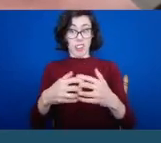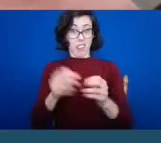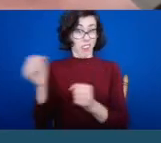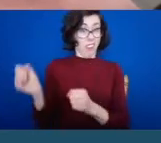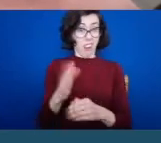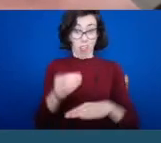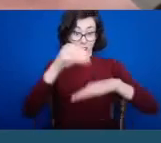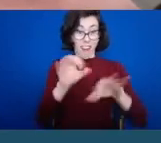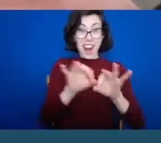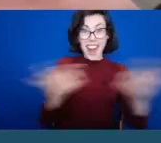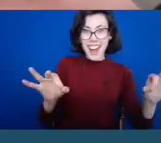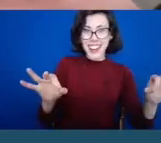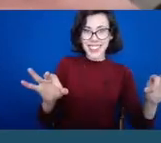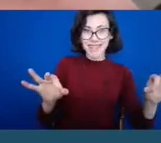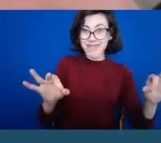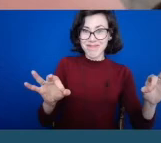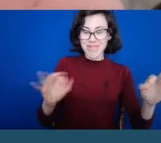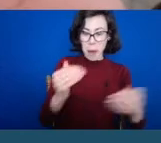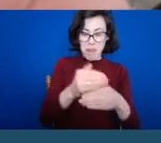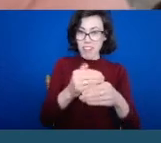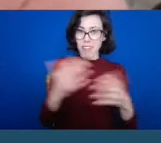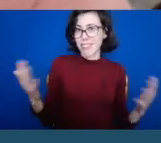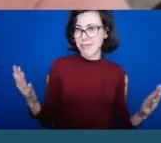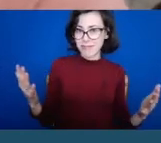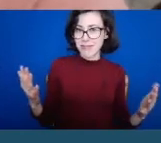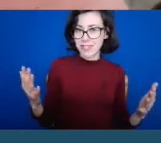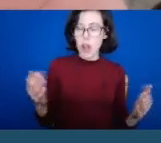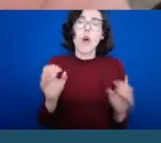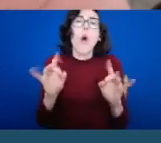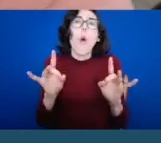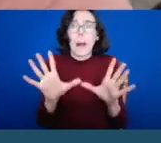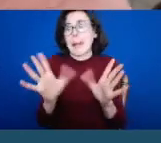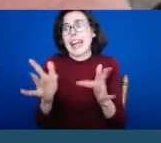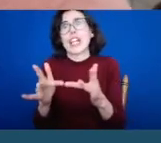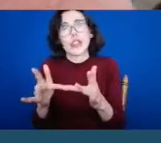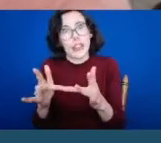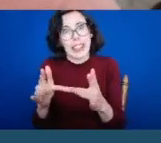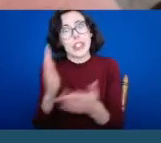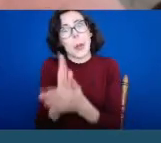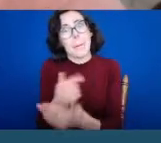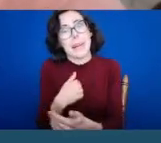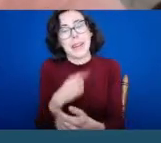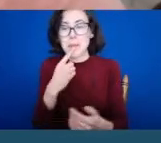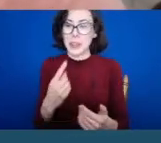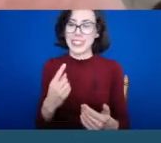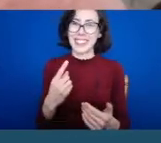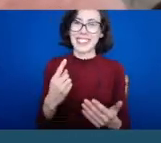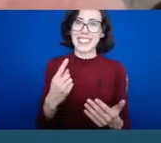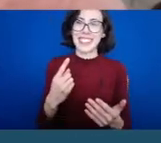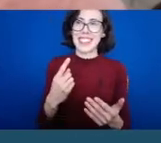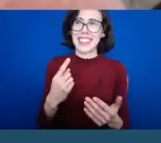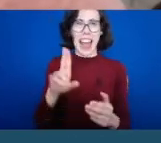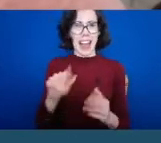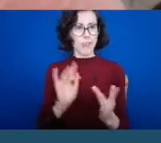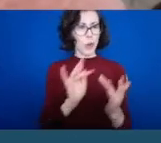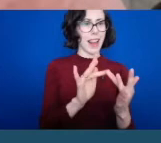the barrier of not being able to access anything. Okay, fair enough, my internet might say otherwise, but I'm able to connect up to kind of